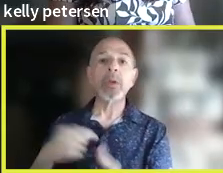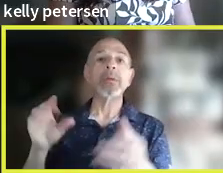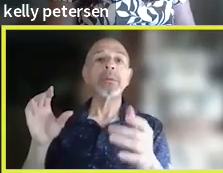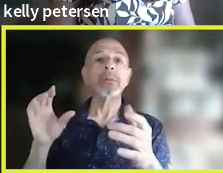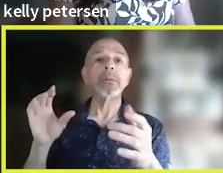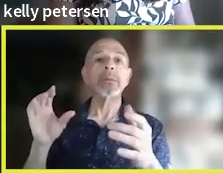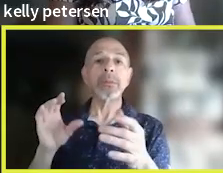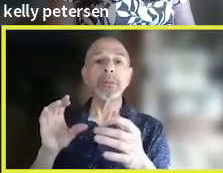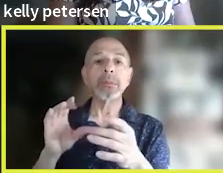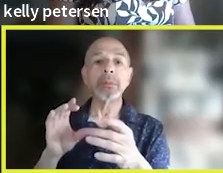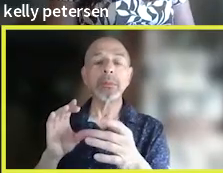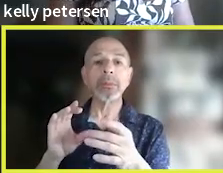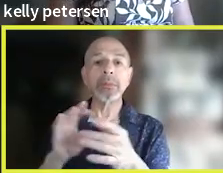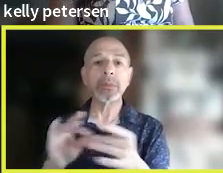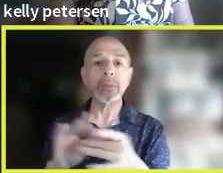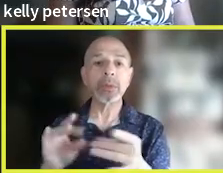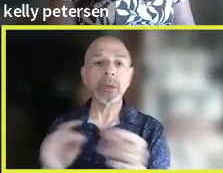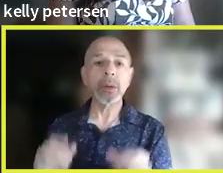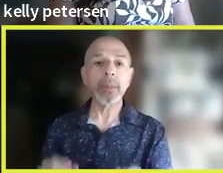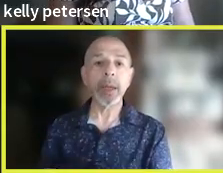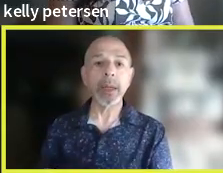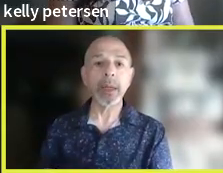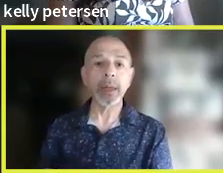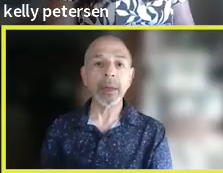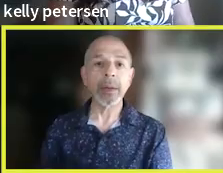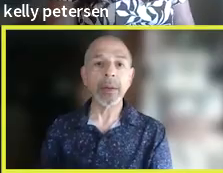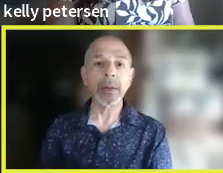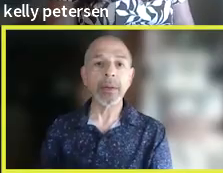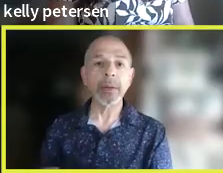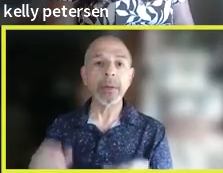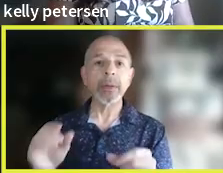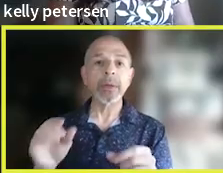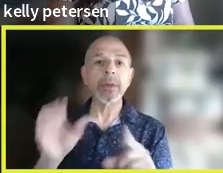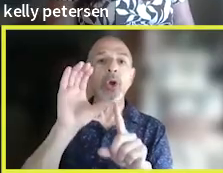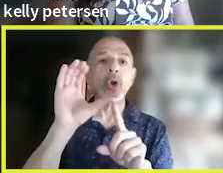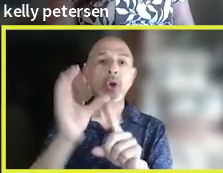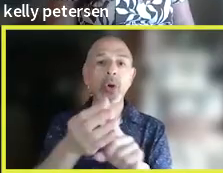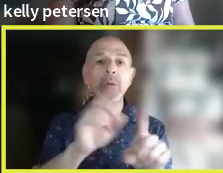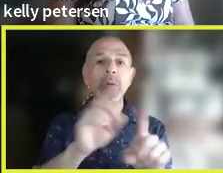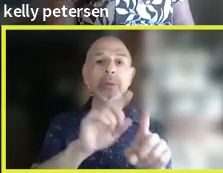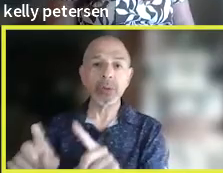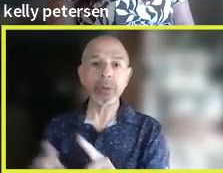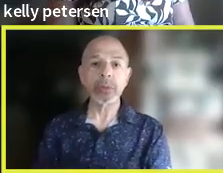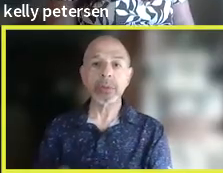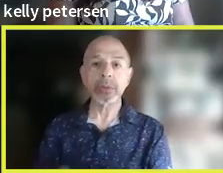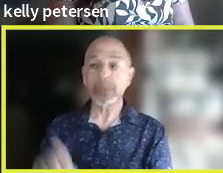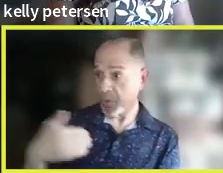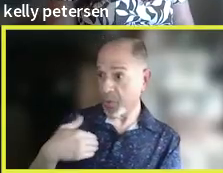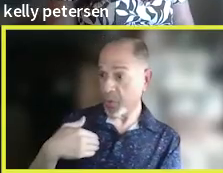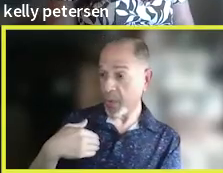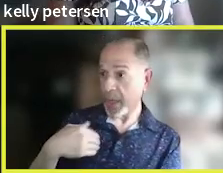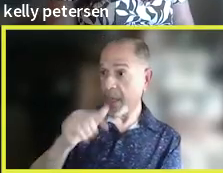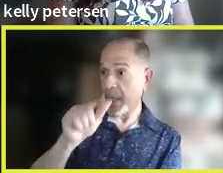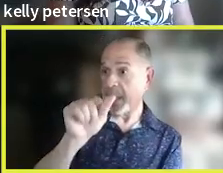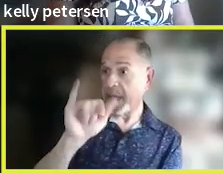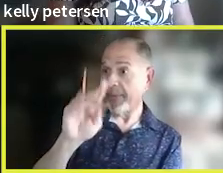peer support. Oh, okay. Very interesting. Do you have a link to the podcast that